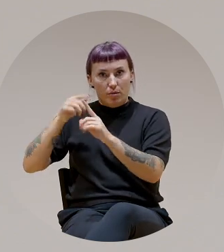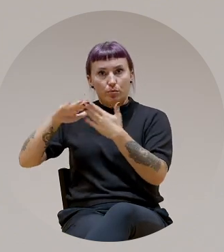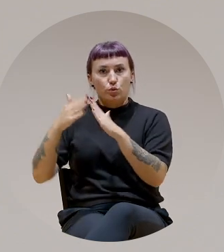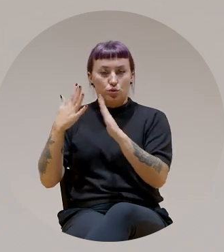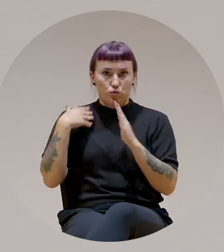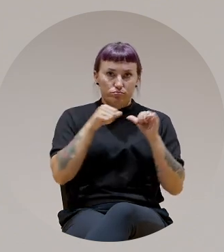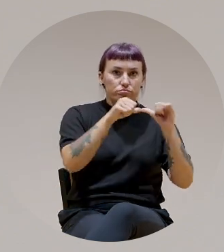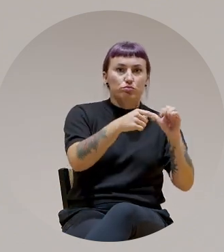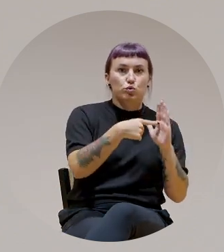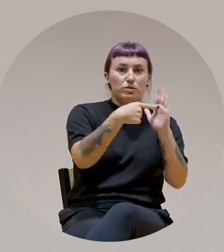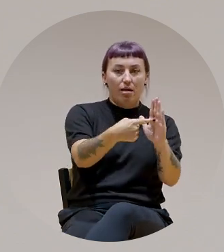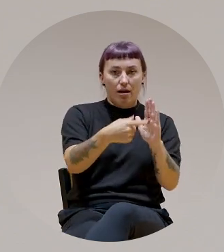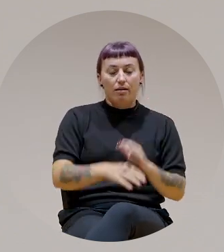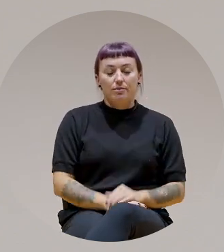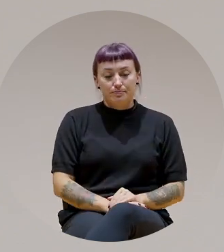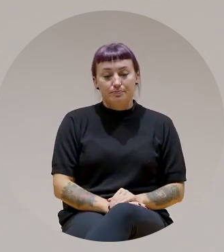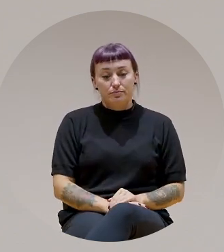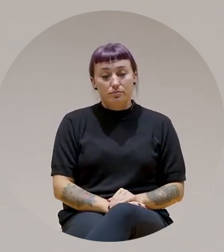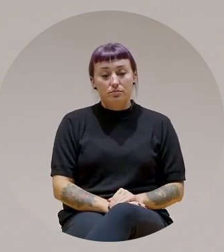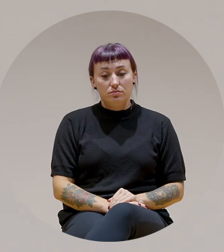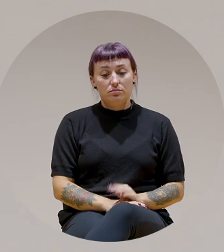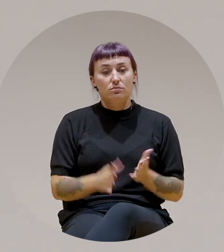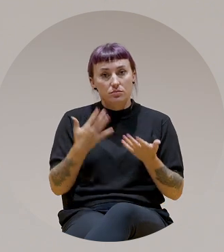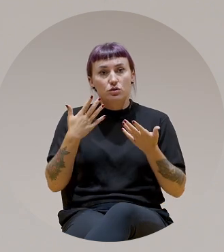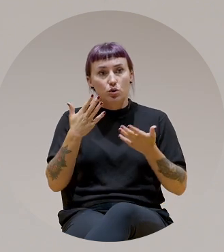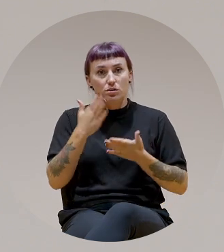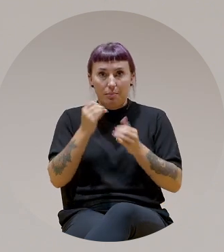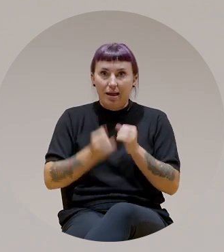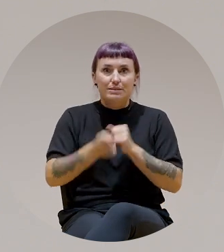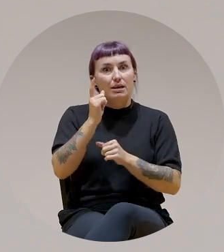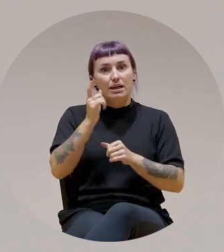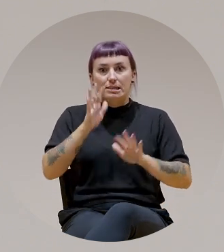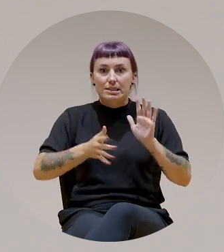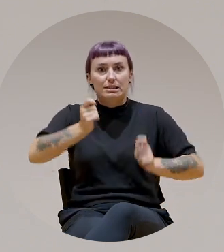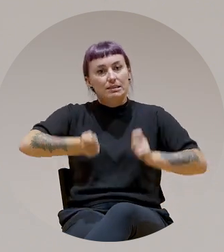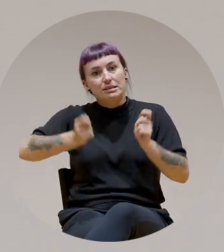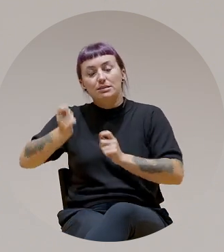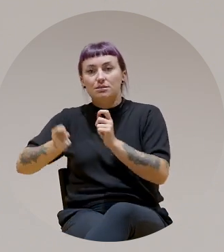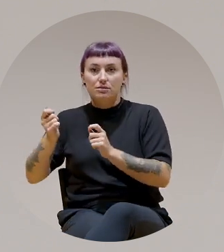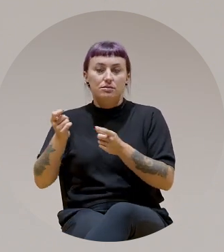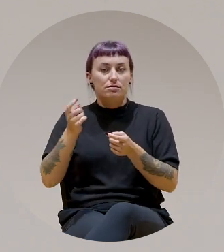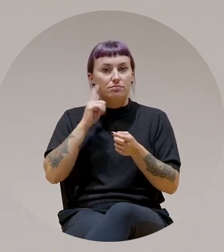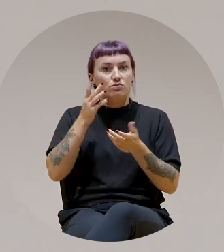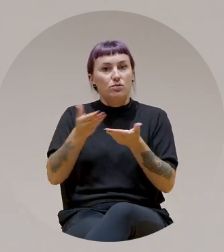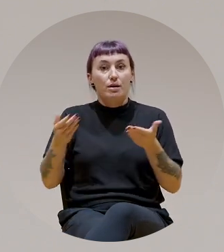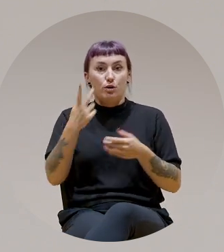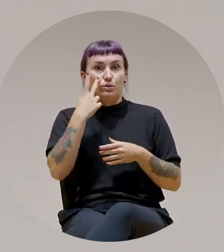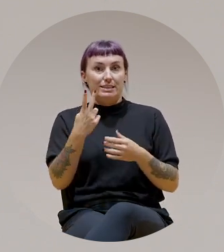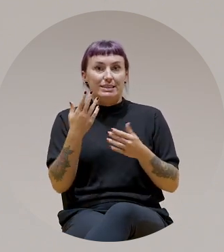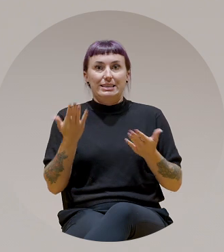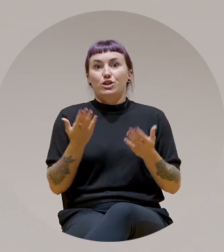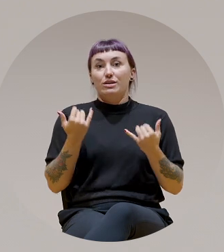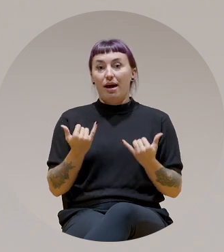it. So we've had to make some last minute adjustments to the items that you